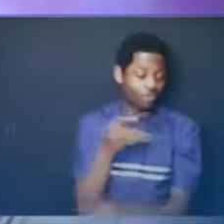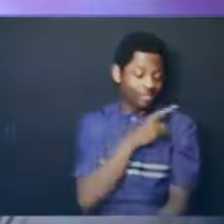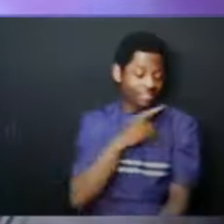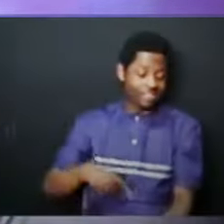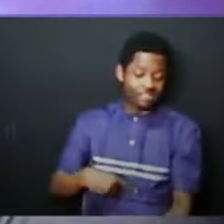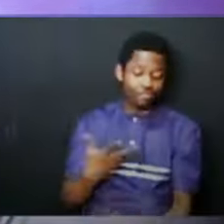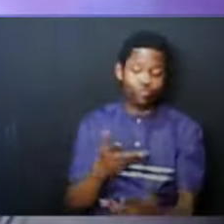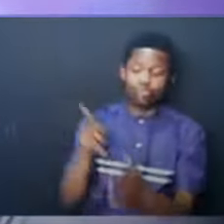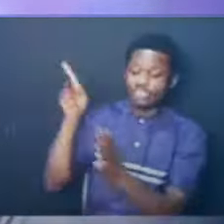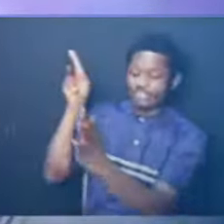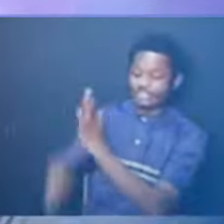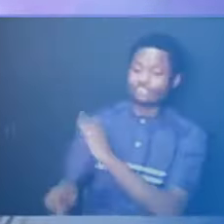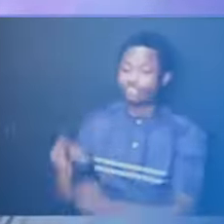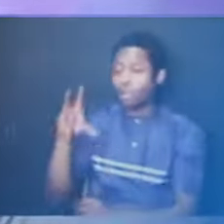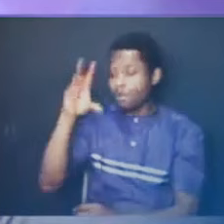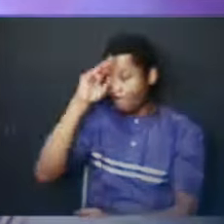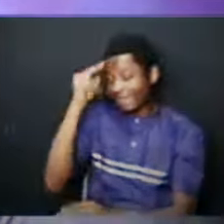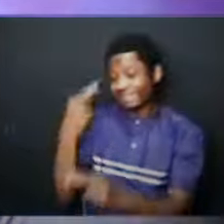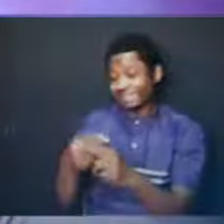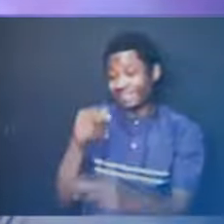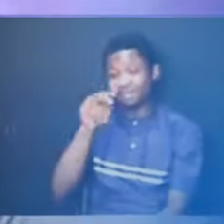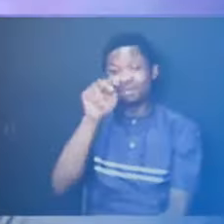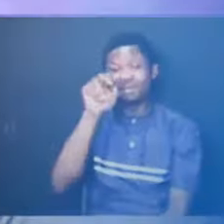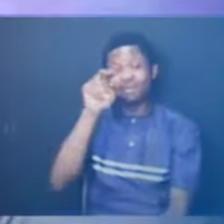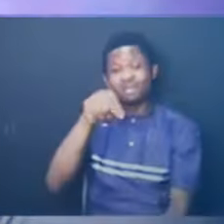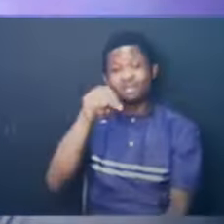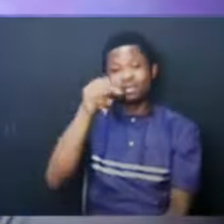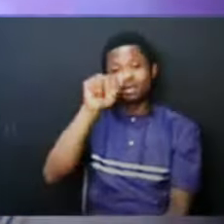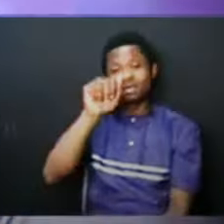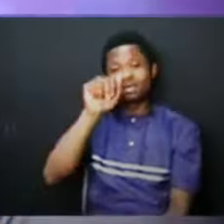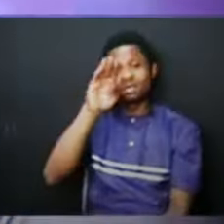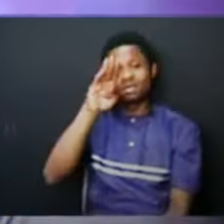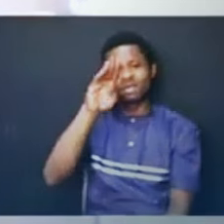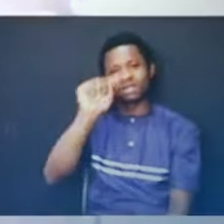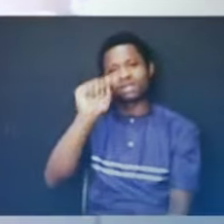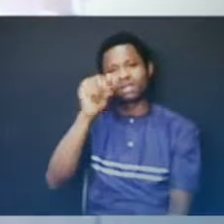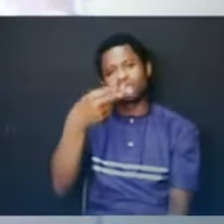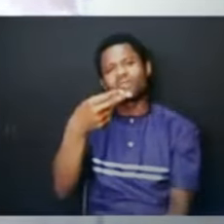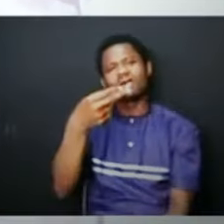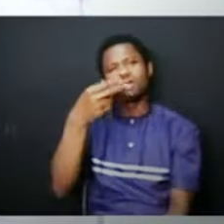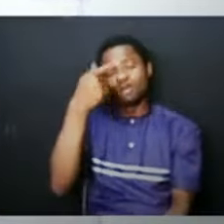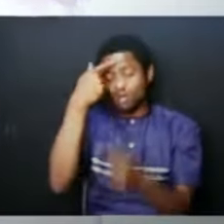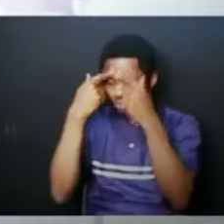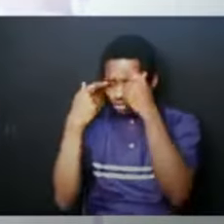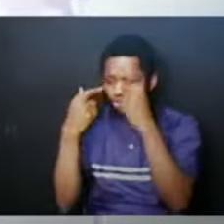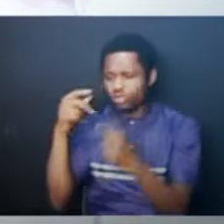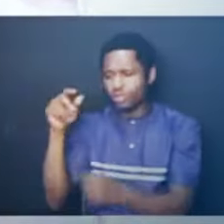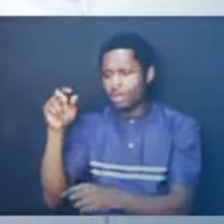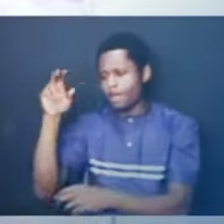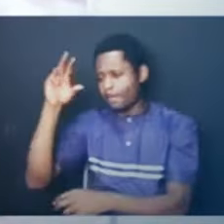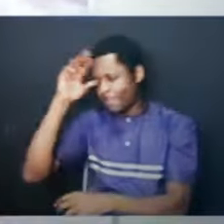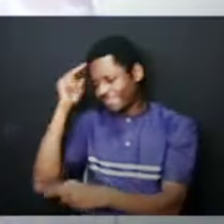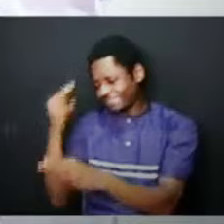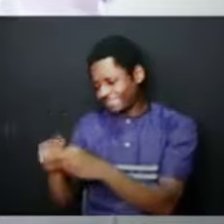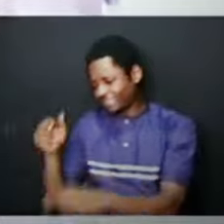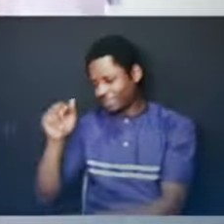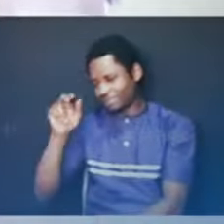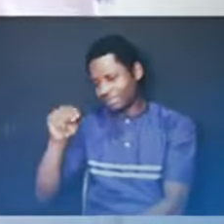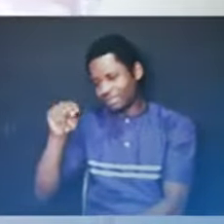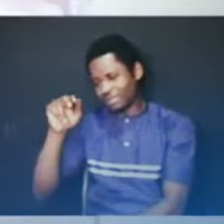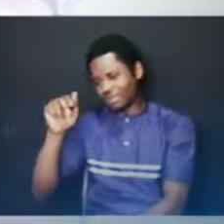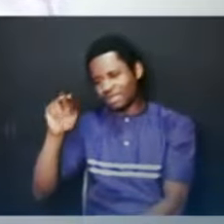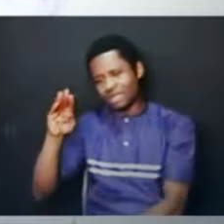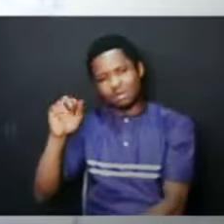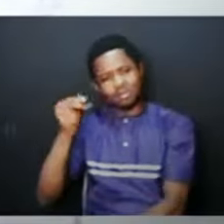to his messenger's plea. Esanu kwa na Nabah afaso ama nipa ono soma wo no emuaye